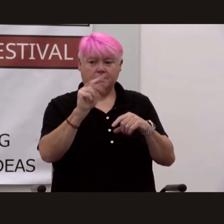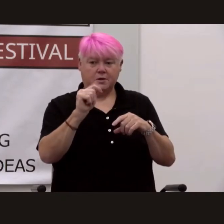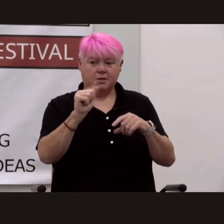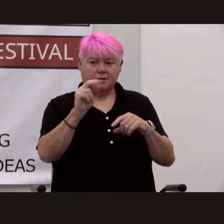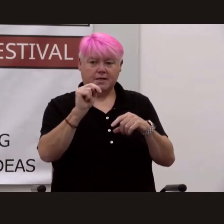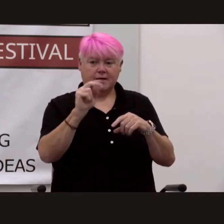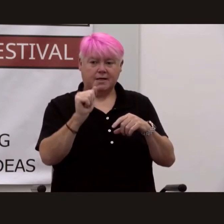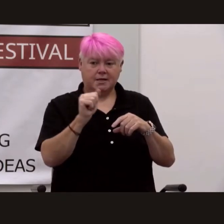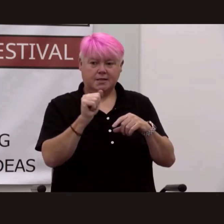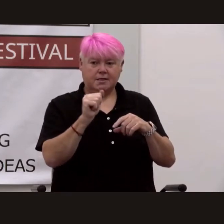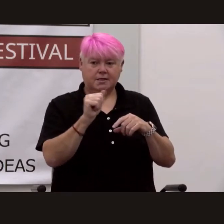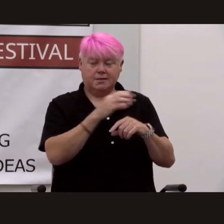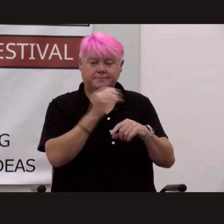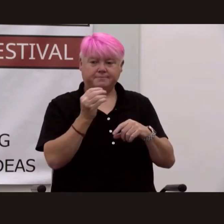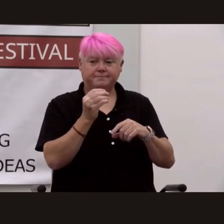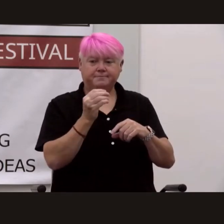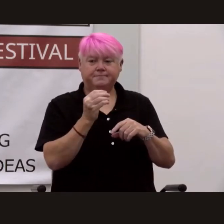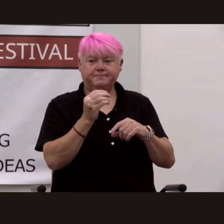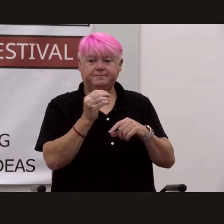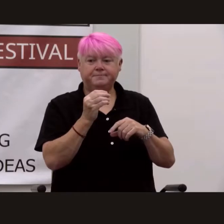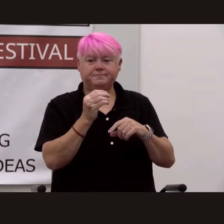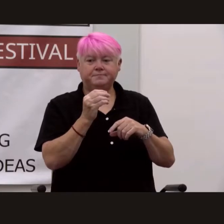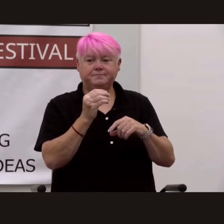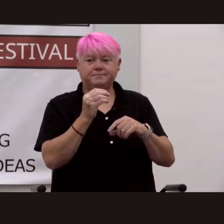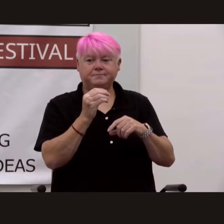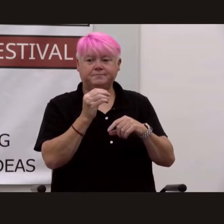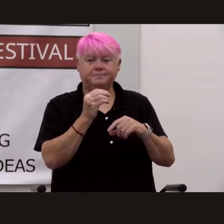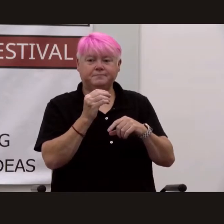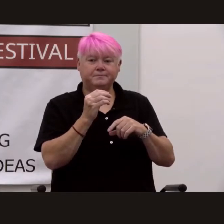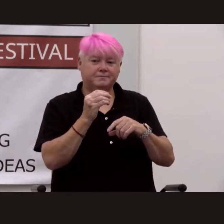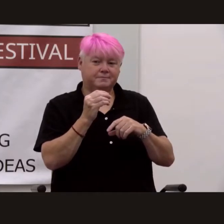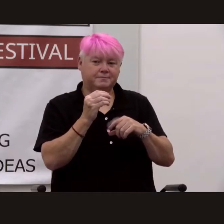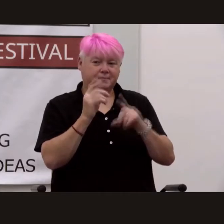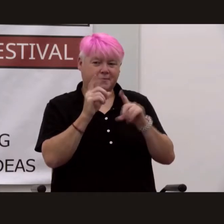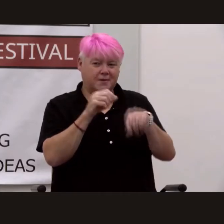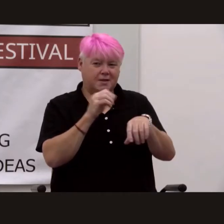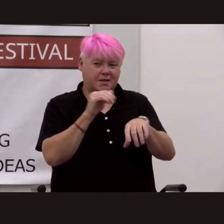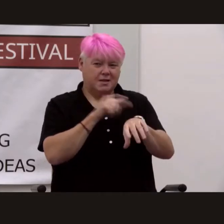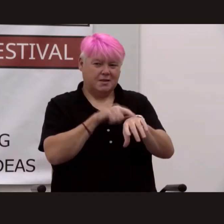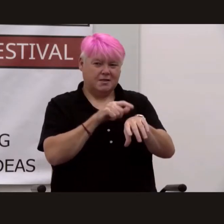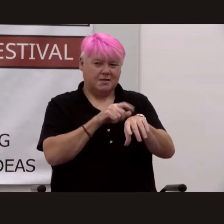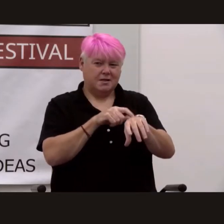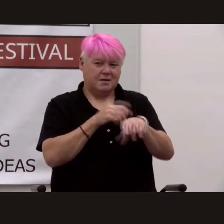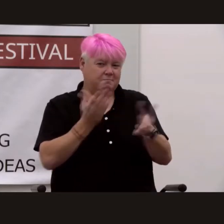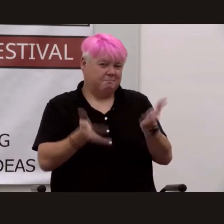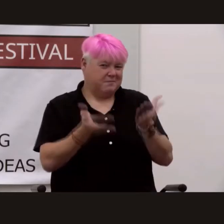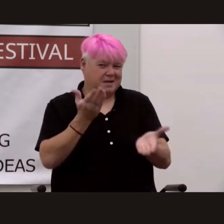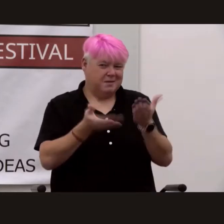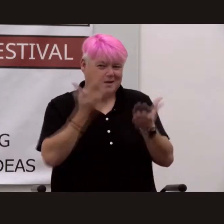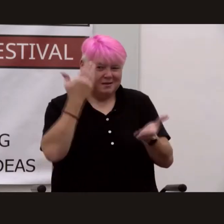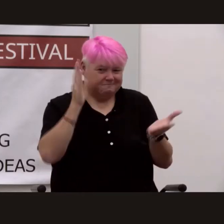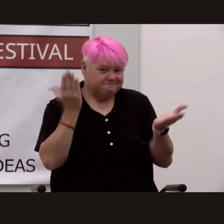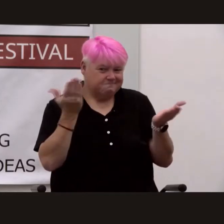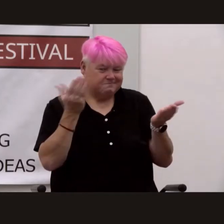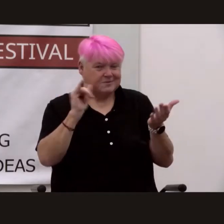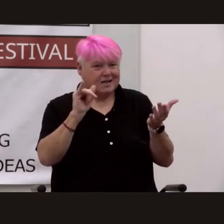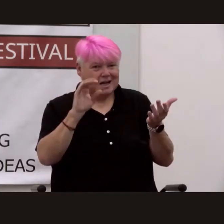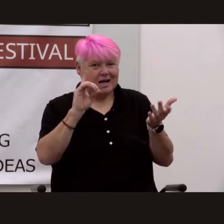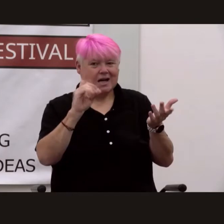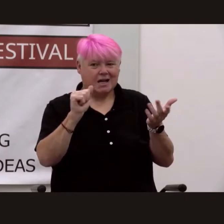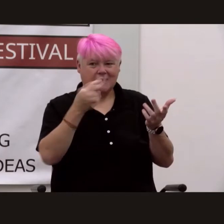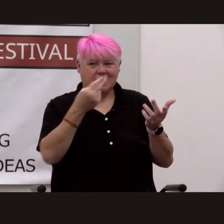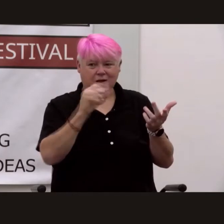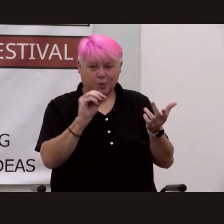And yeah, heading from, I think at the time, he's also thinking maybe Idaho. But where he's